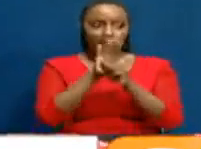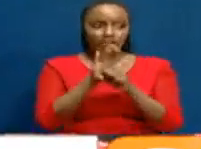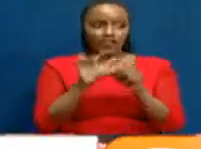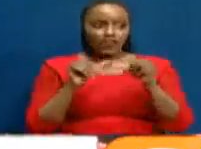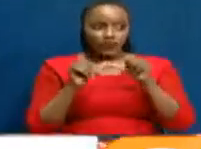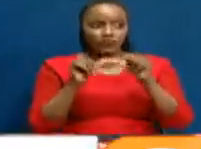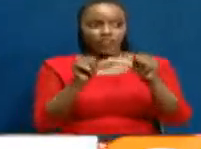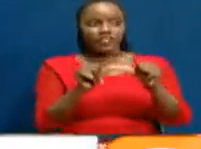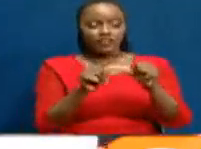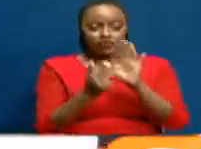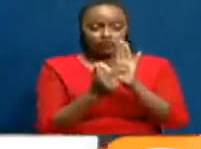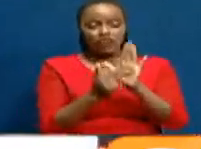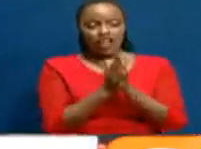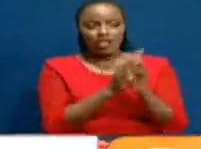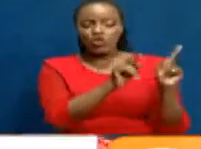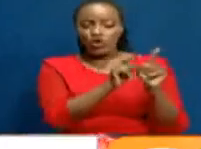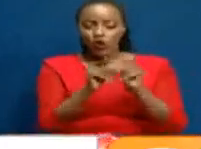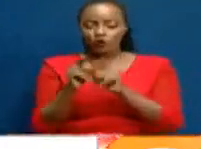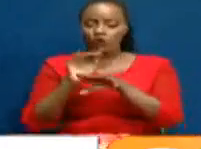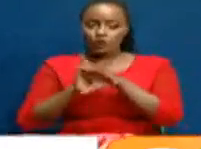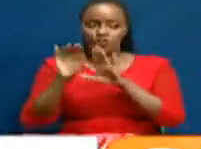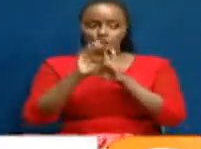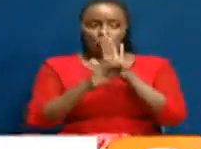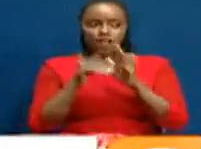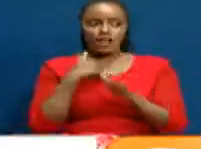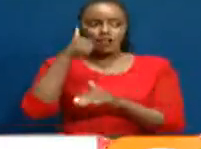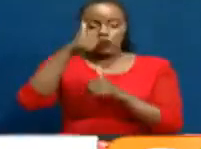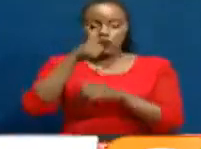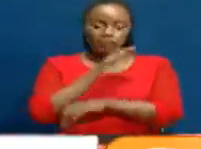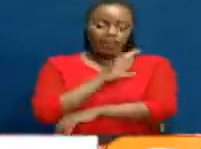we'll continue broadcasting and bringing them good programs that are going to empower our people.